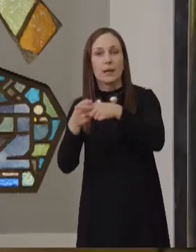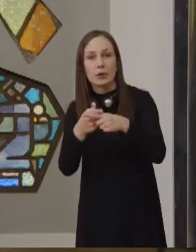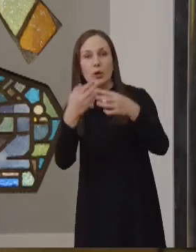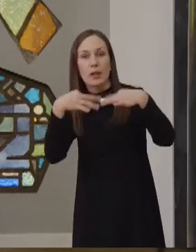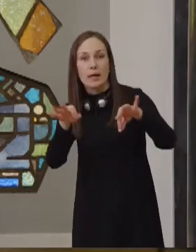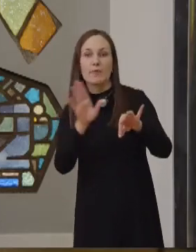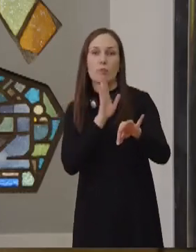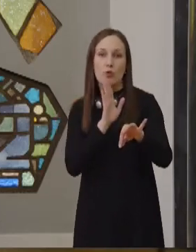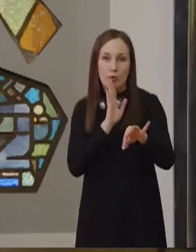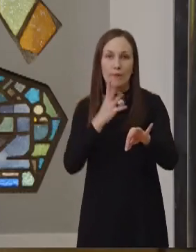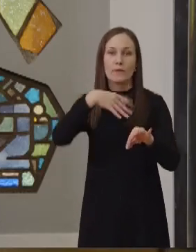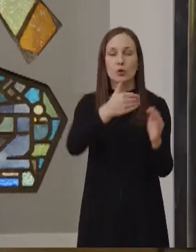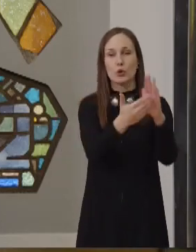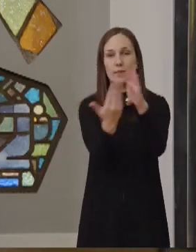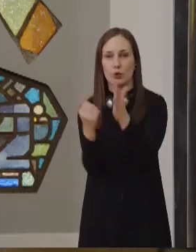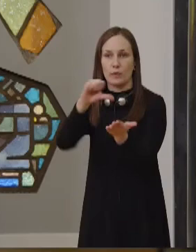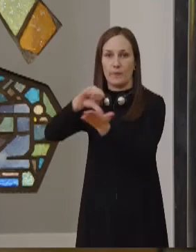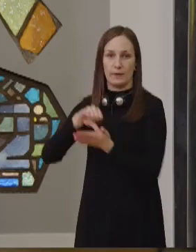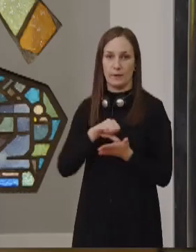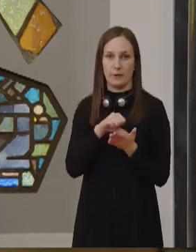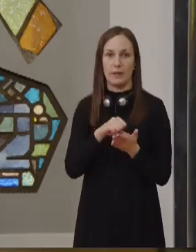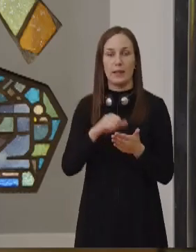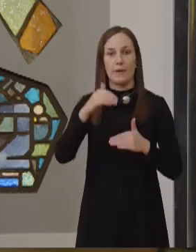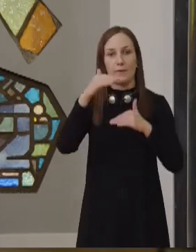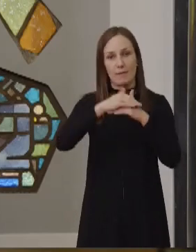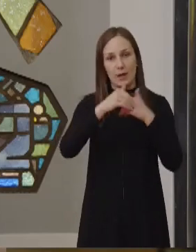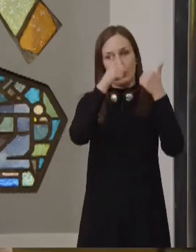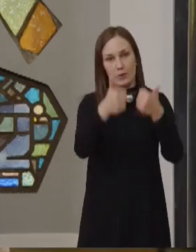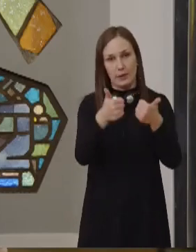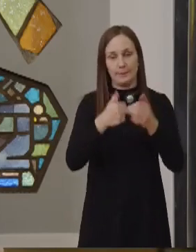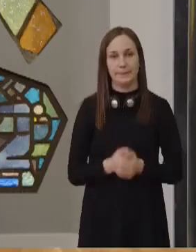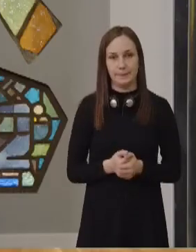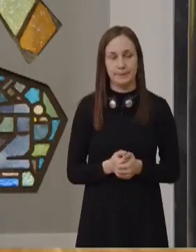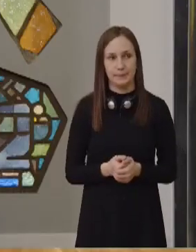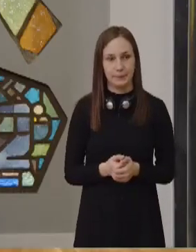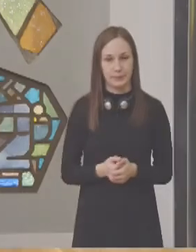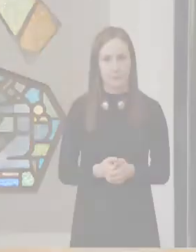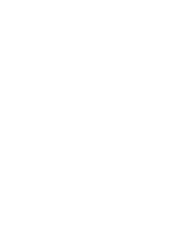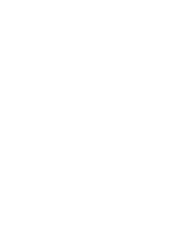going to have a debate on Belarus Women of Freedom.